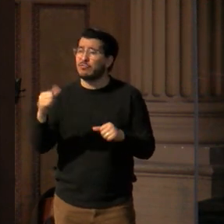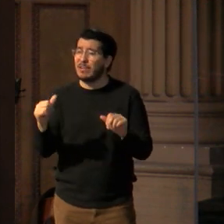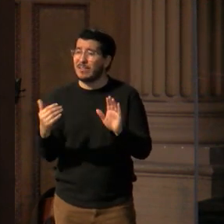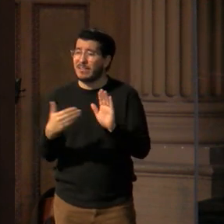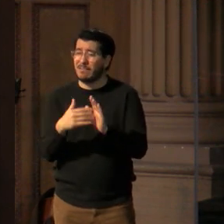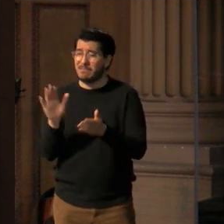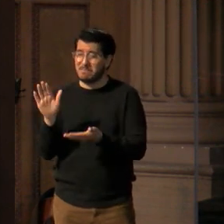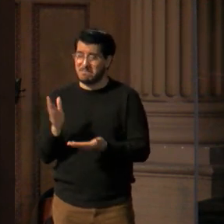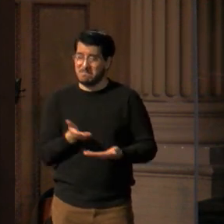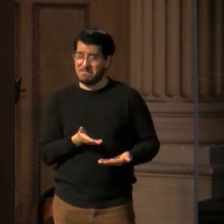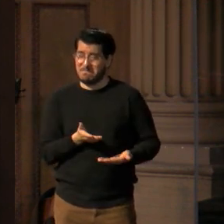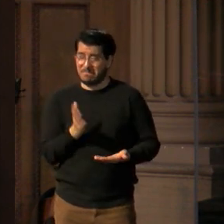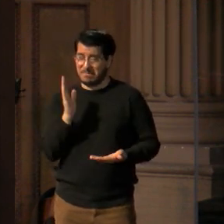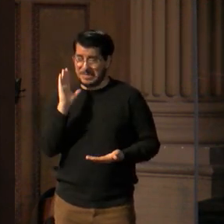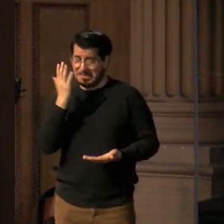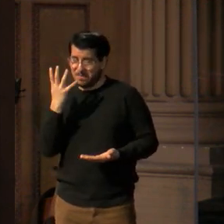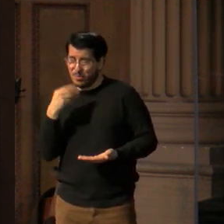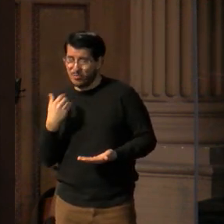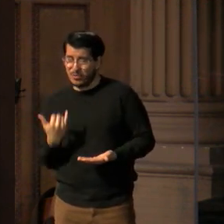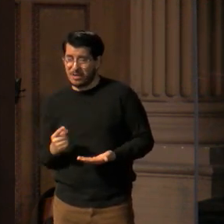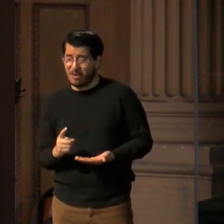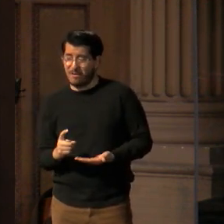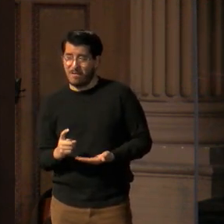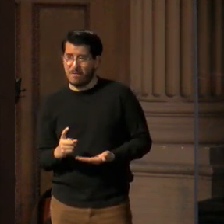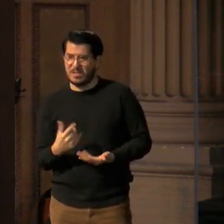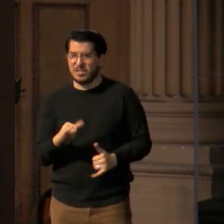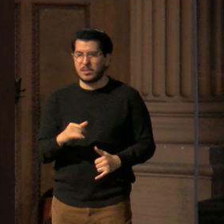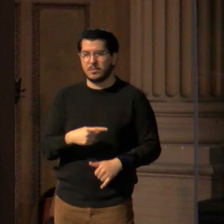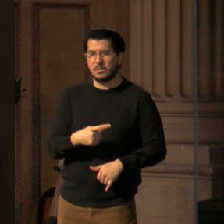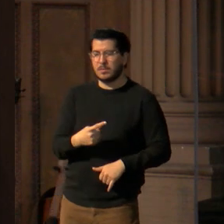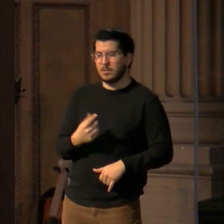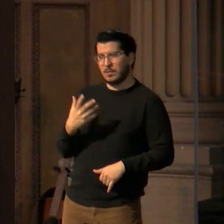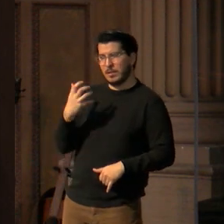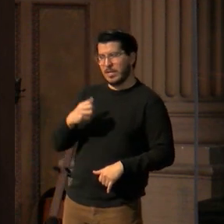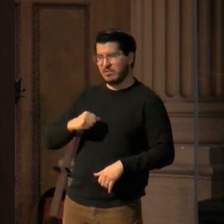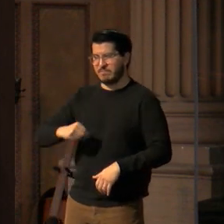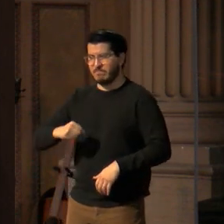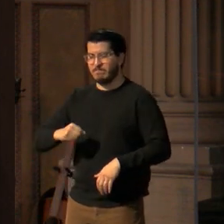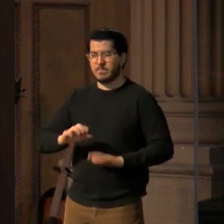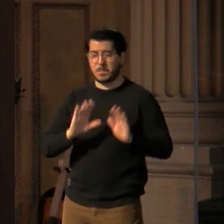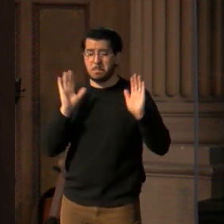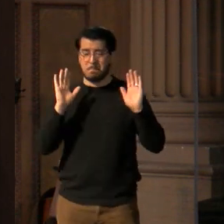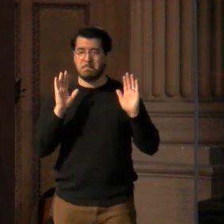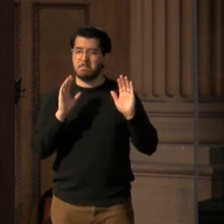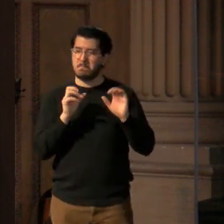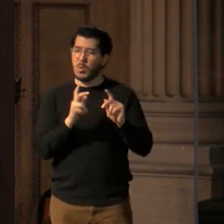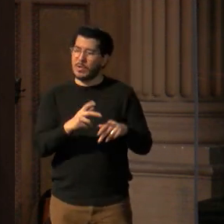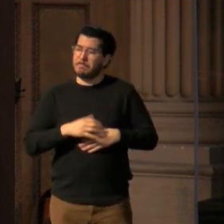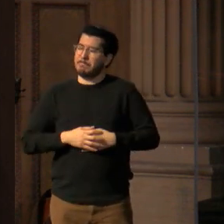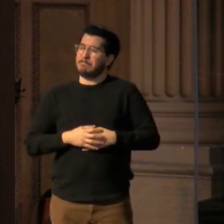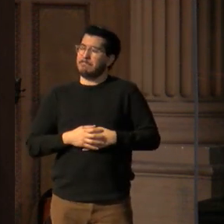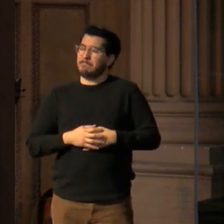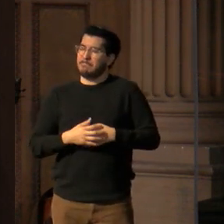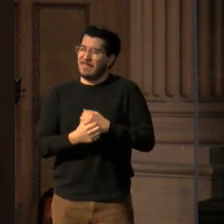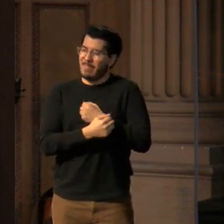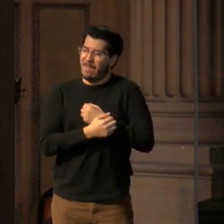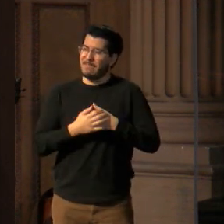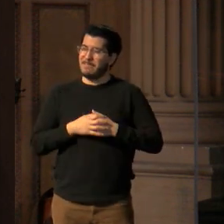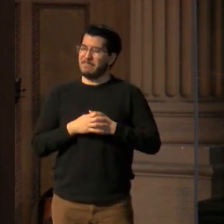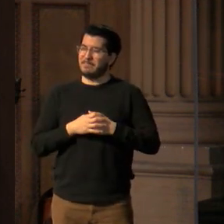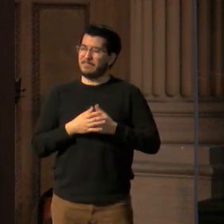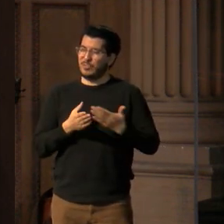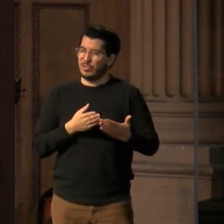beautiful to you this time? And if still they're angry, still they're turning on you, you pull back and you love and you serve and you pray for them.